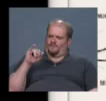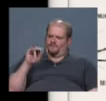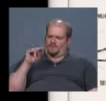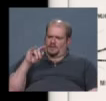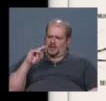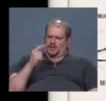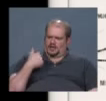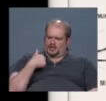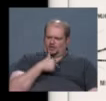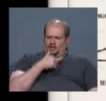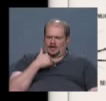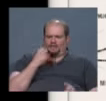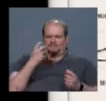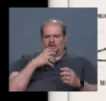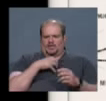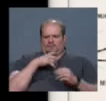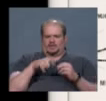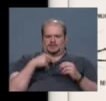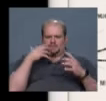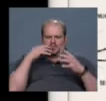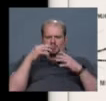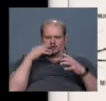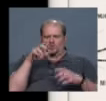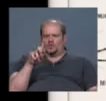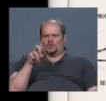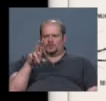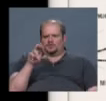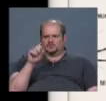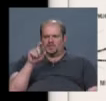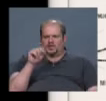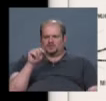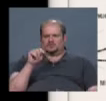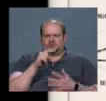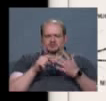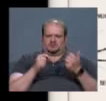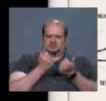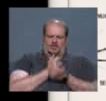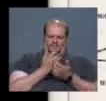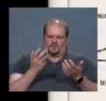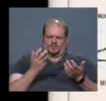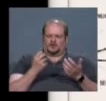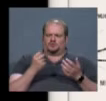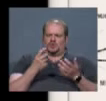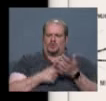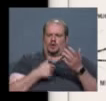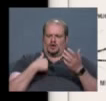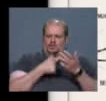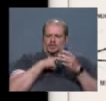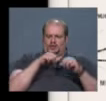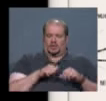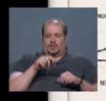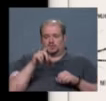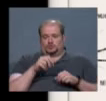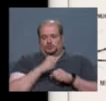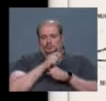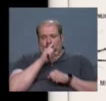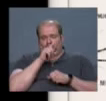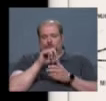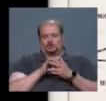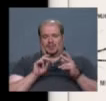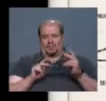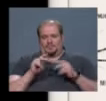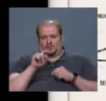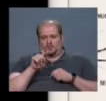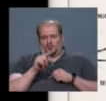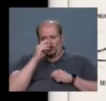have lots of complaints about the noise and the dust and everything. So what can we do to make sure those people over